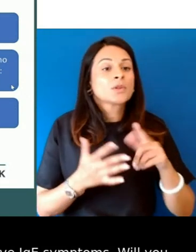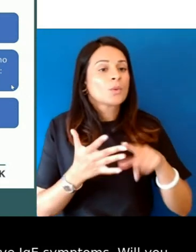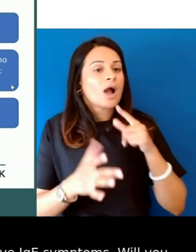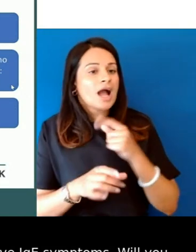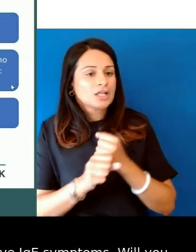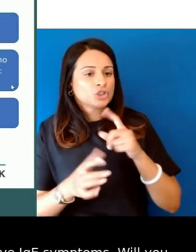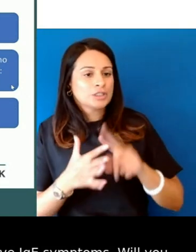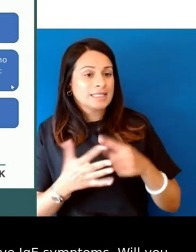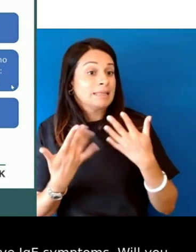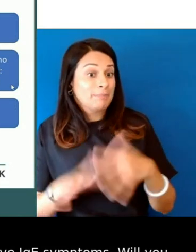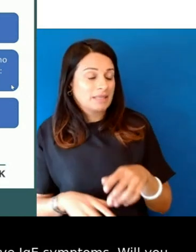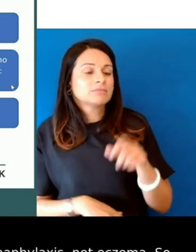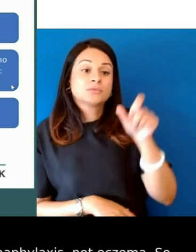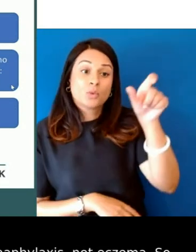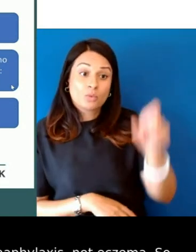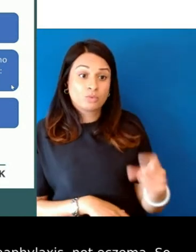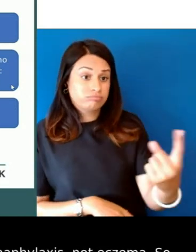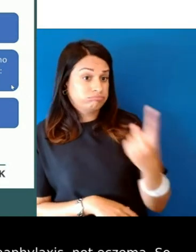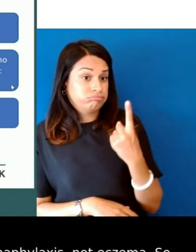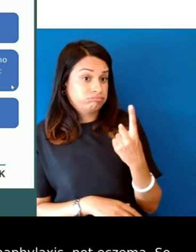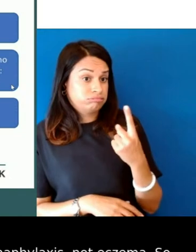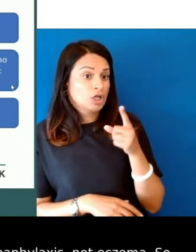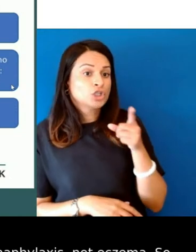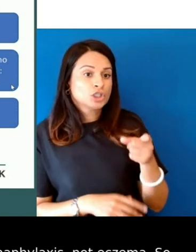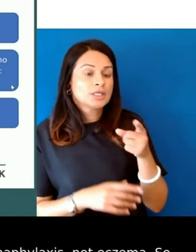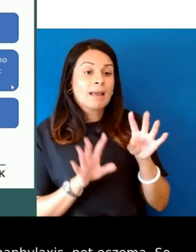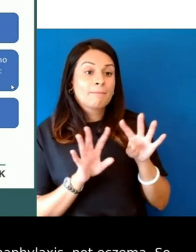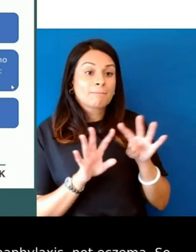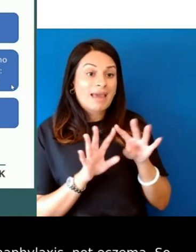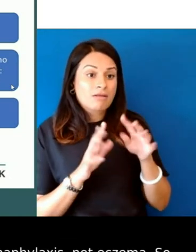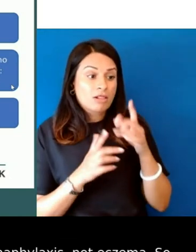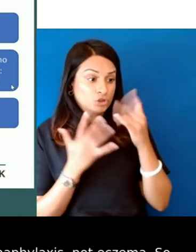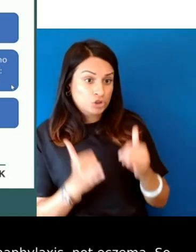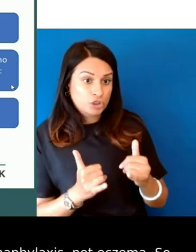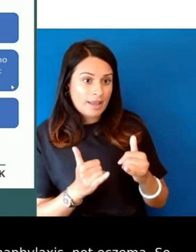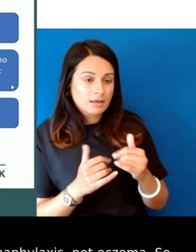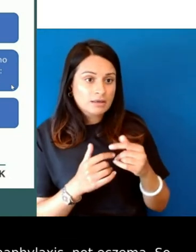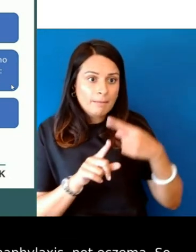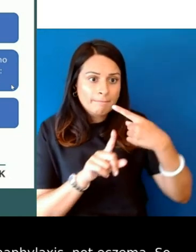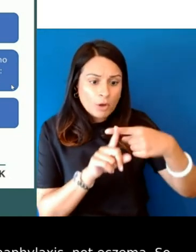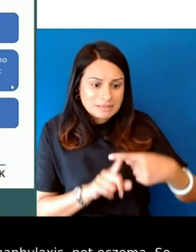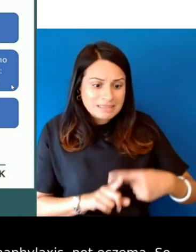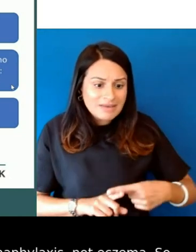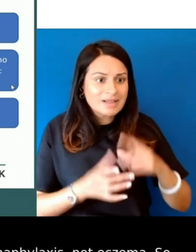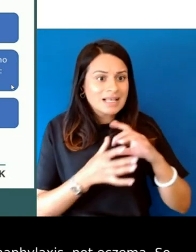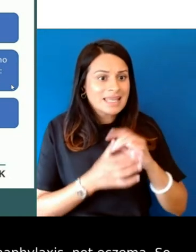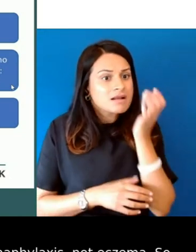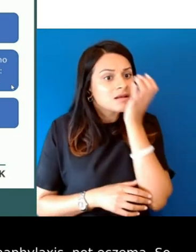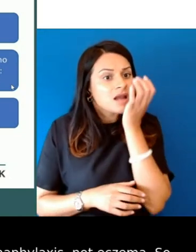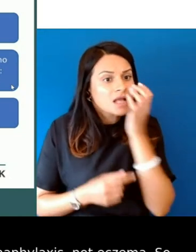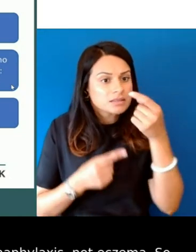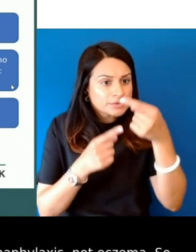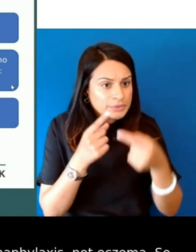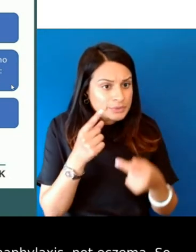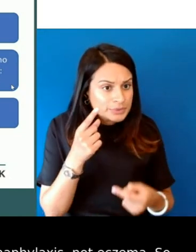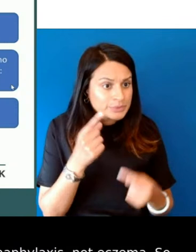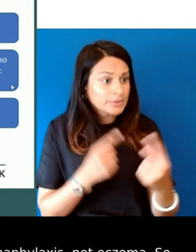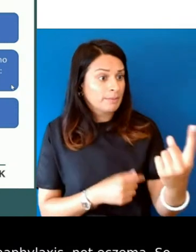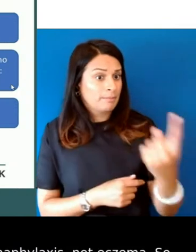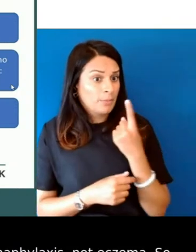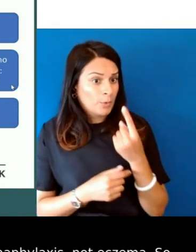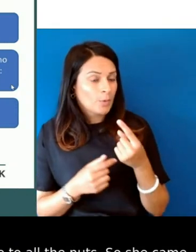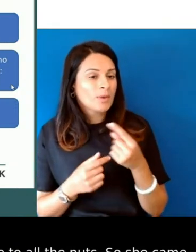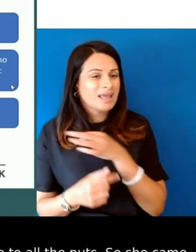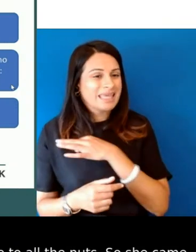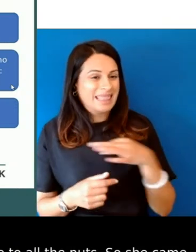patient she had a panel done it was positive to all the nuts so she came to see me in clinic and there was quite a delay because we do have quite a long